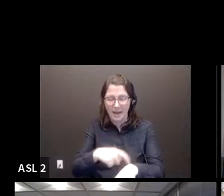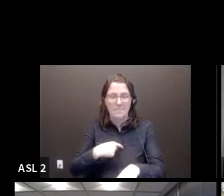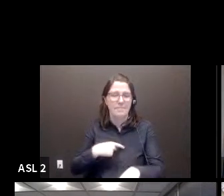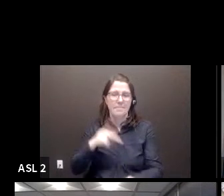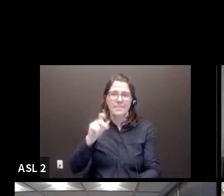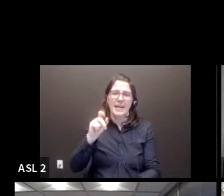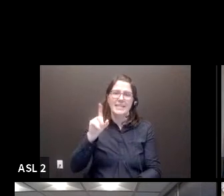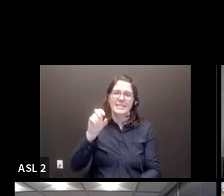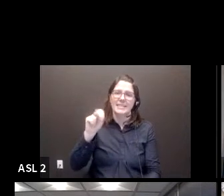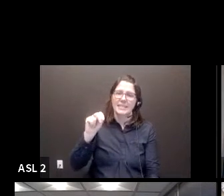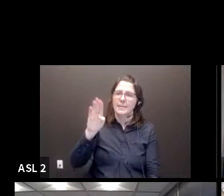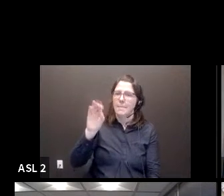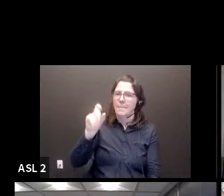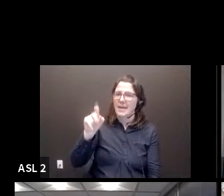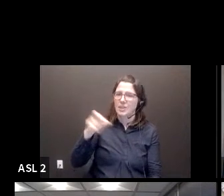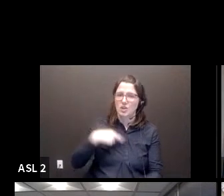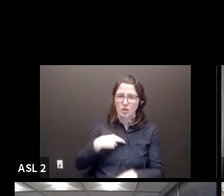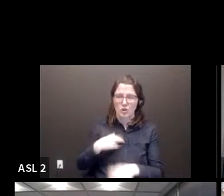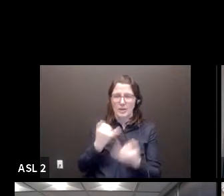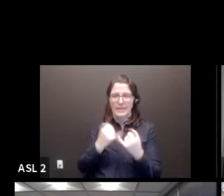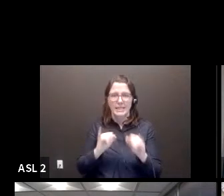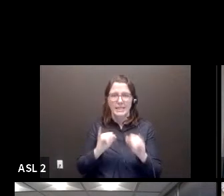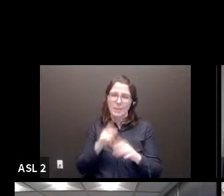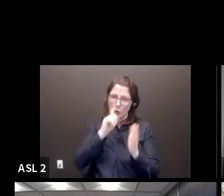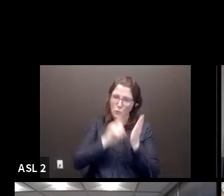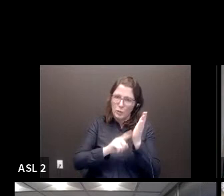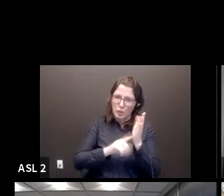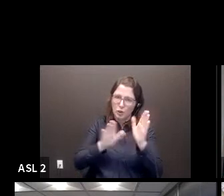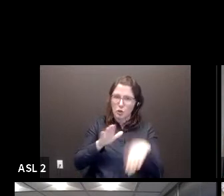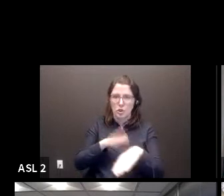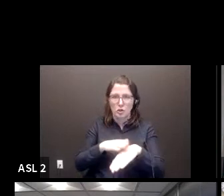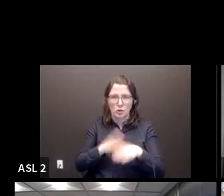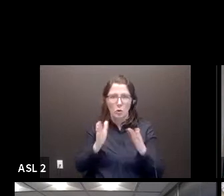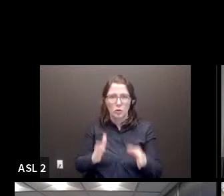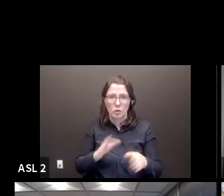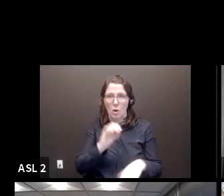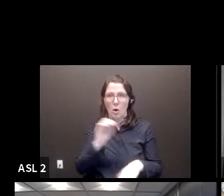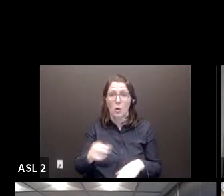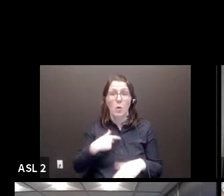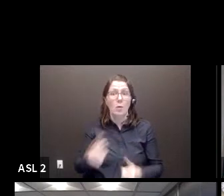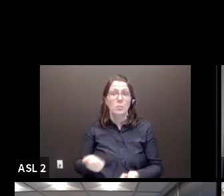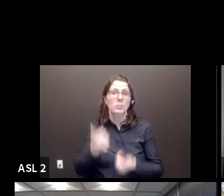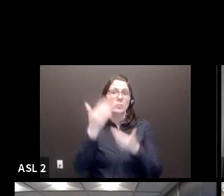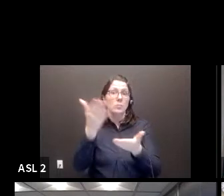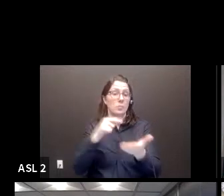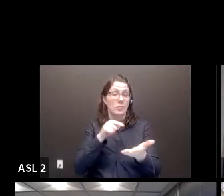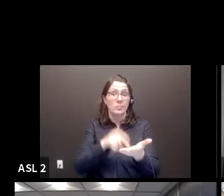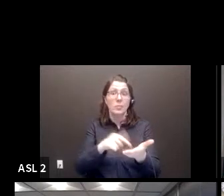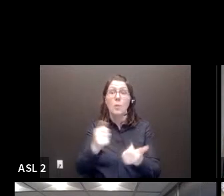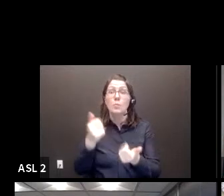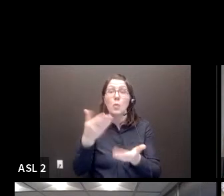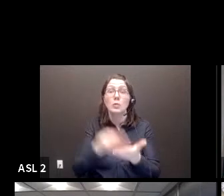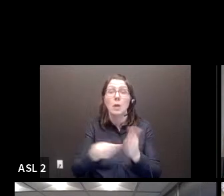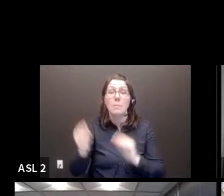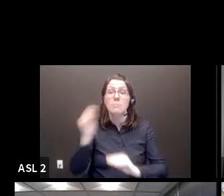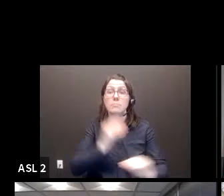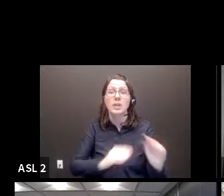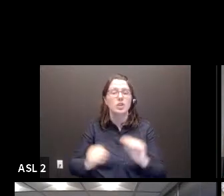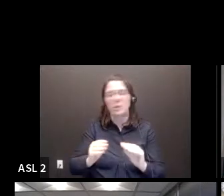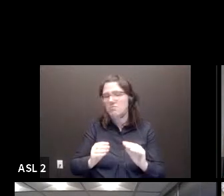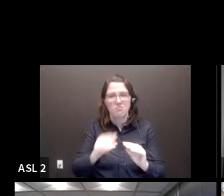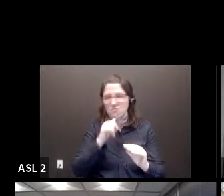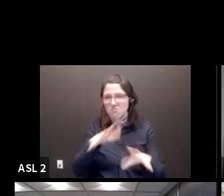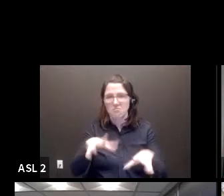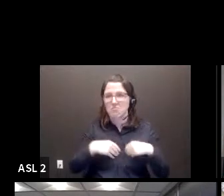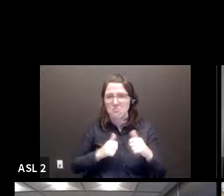researcher based in ottawa and i'm speaking today to ask the board to vote against the proposed draft budget and instead approve only a freeze i've